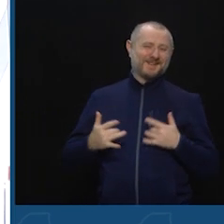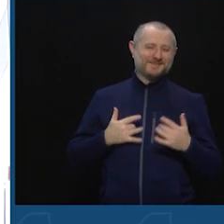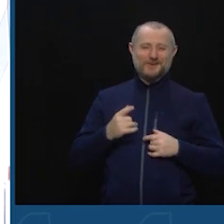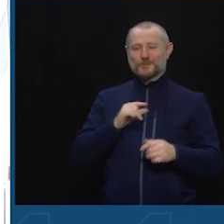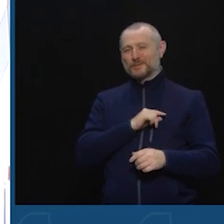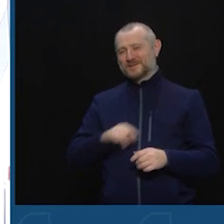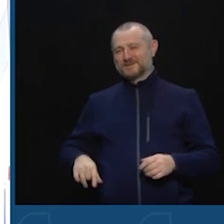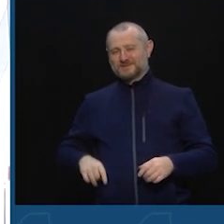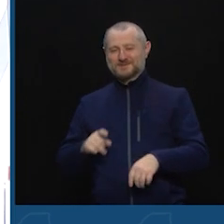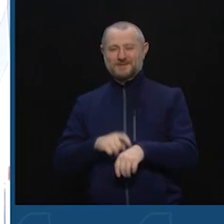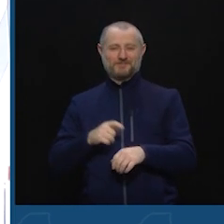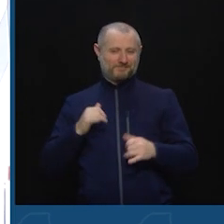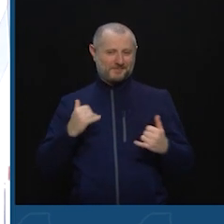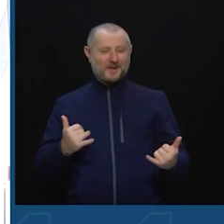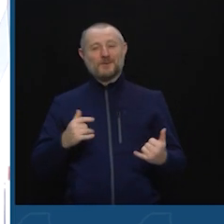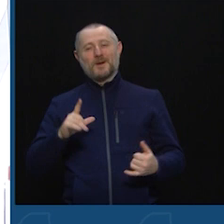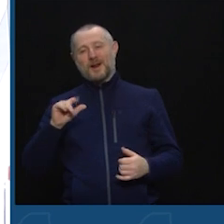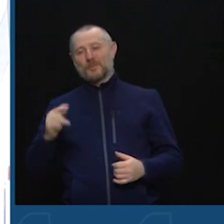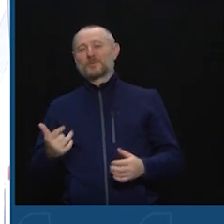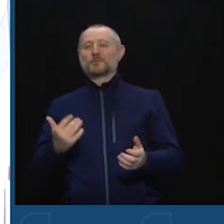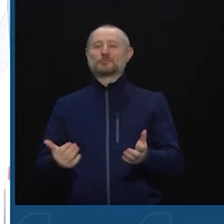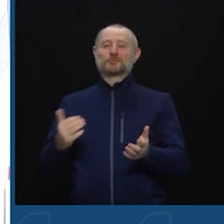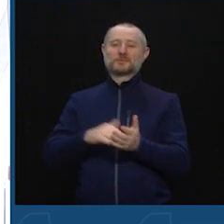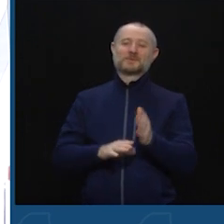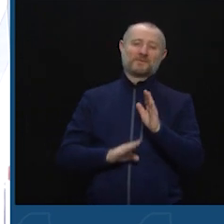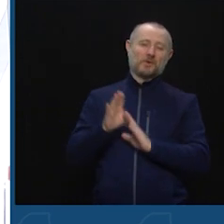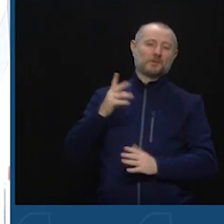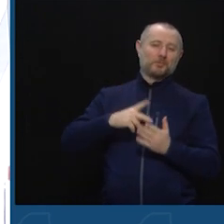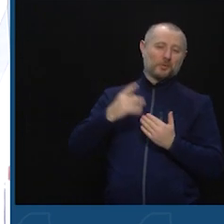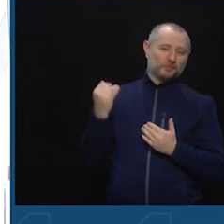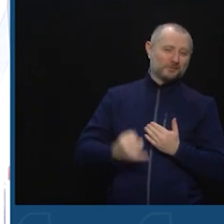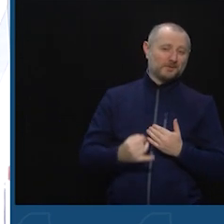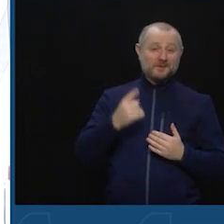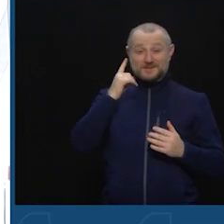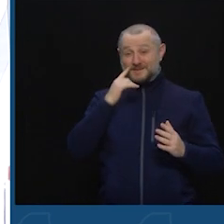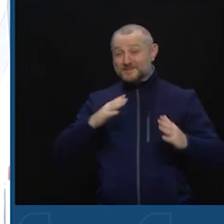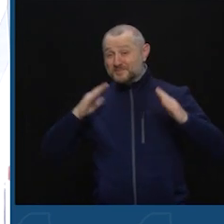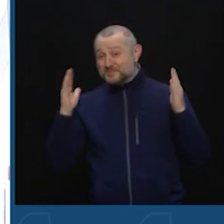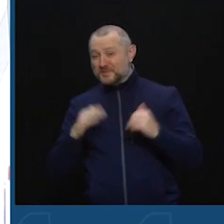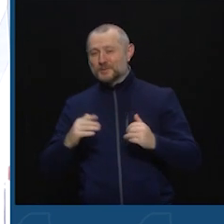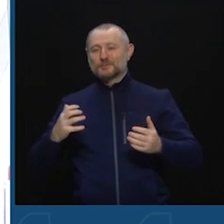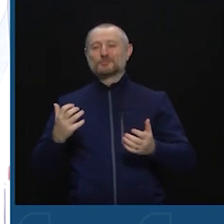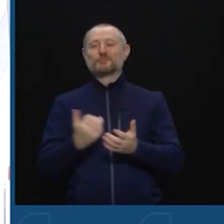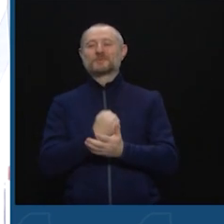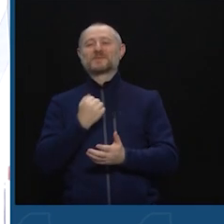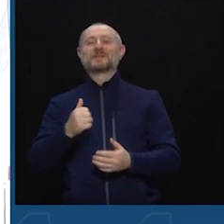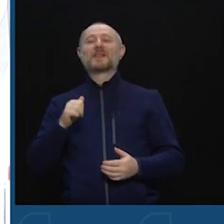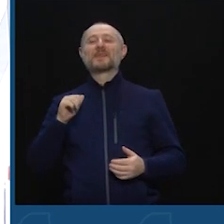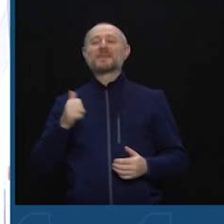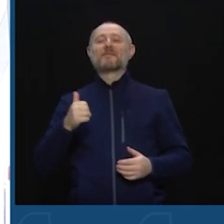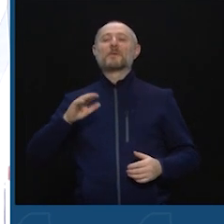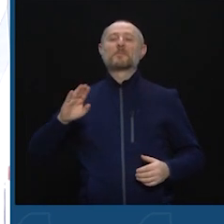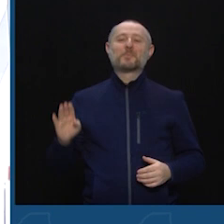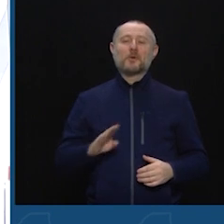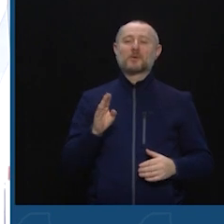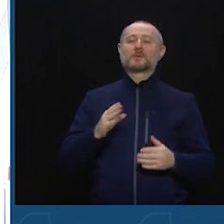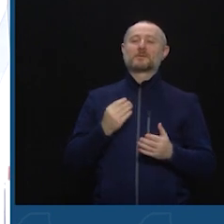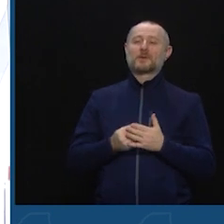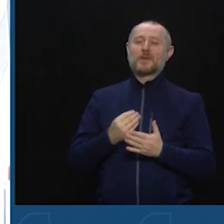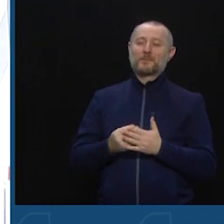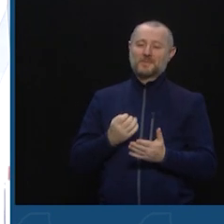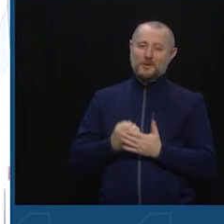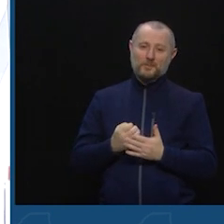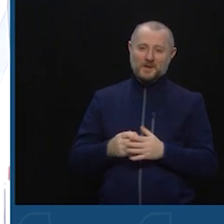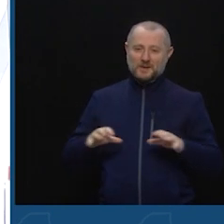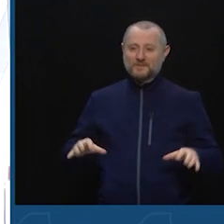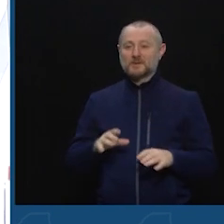that even though the LaGuardia redevelopment project is expected to generate $10 billion in economic activity and